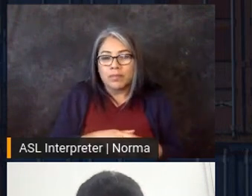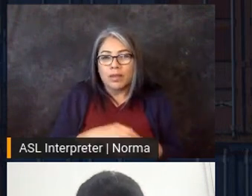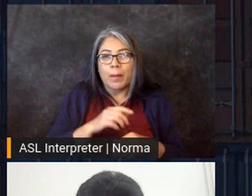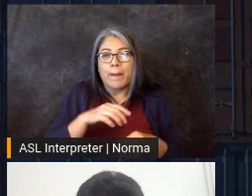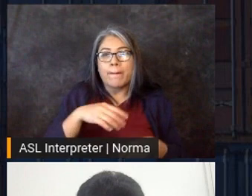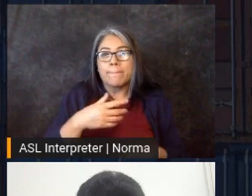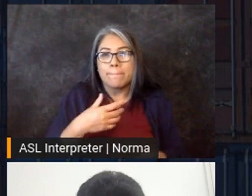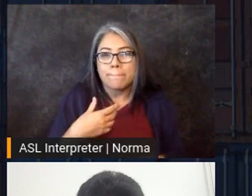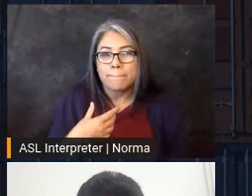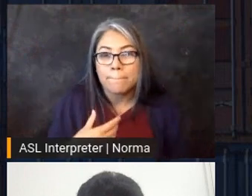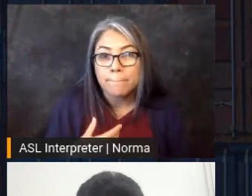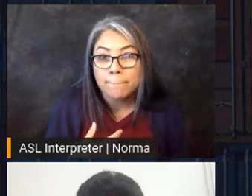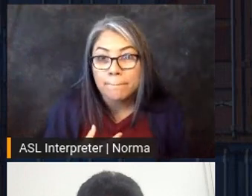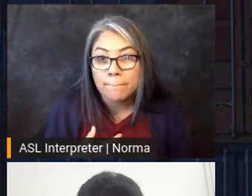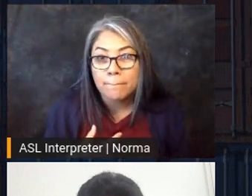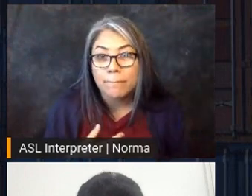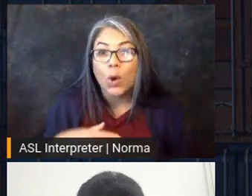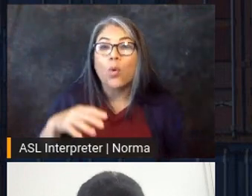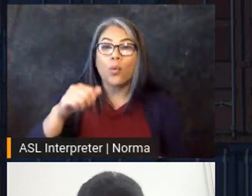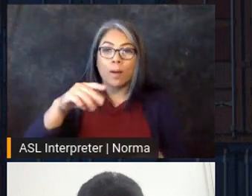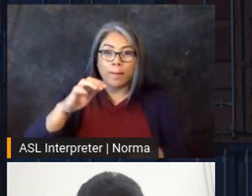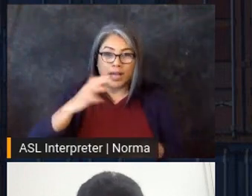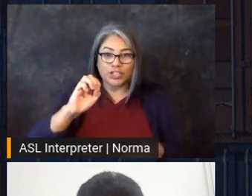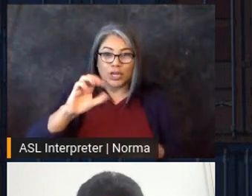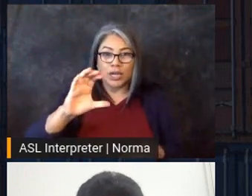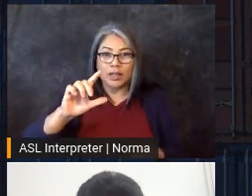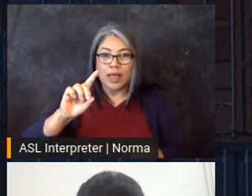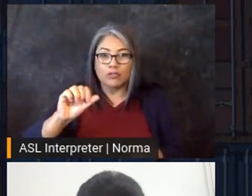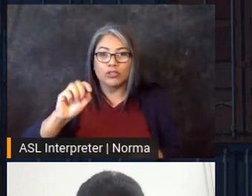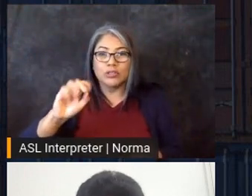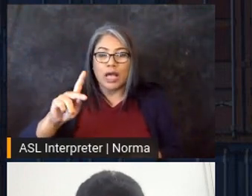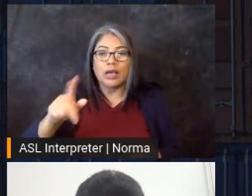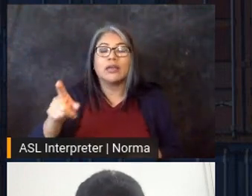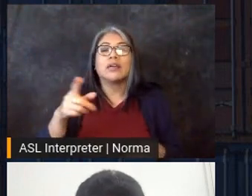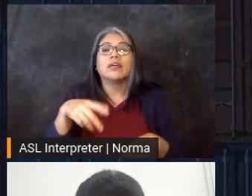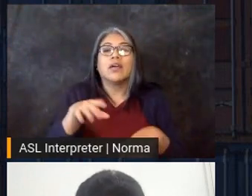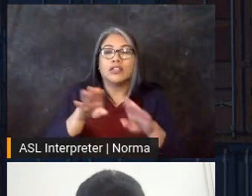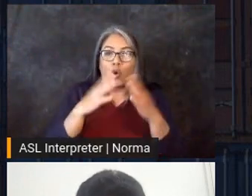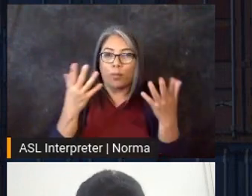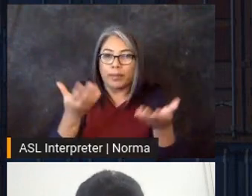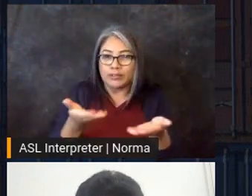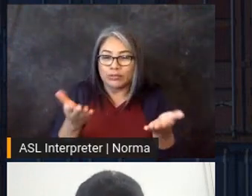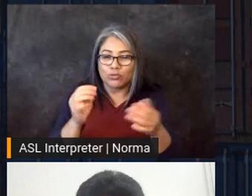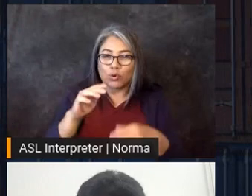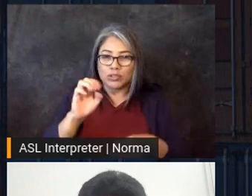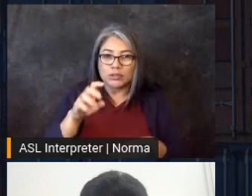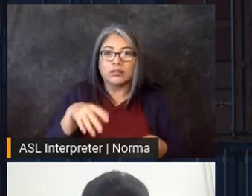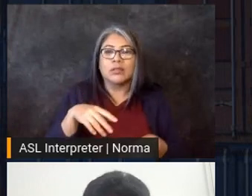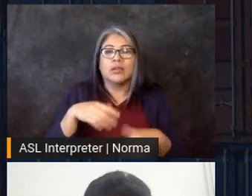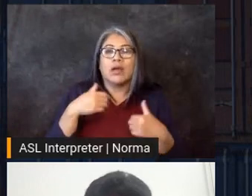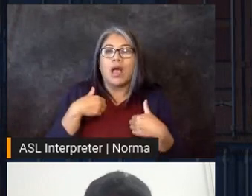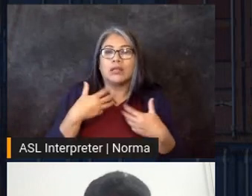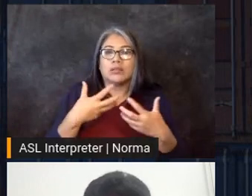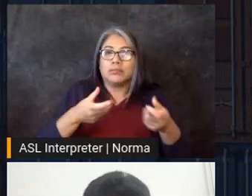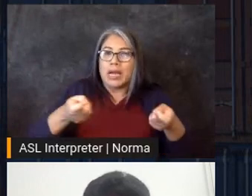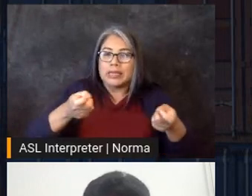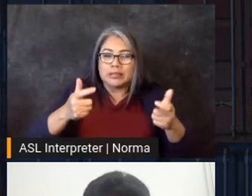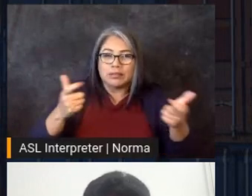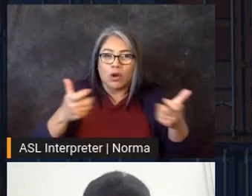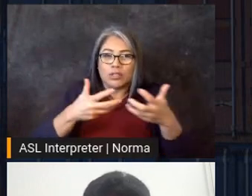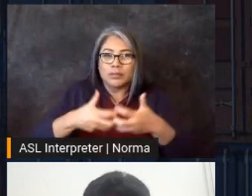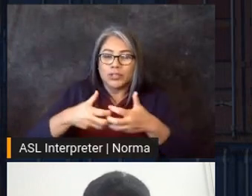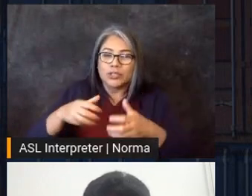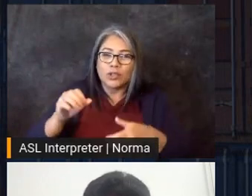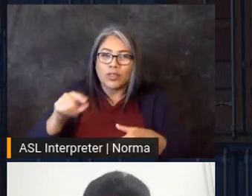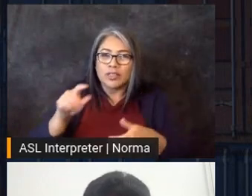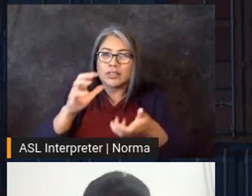Stack is open source software that is designed to deploy and manage large networks of virtual machines. And we